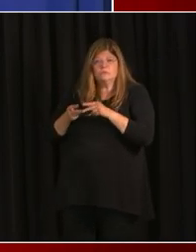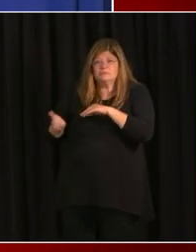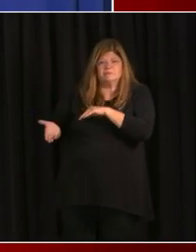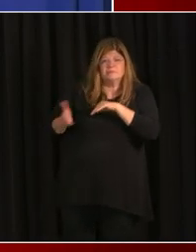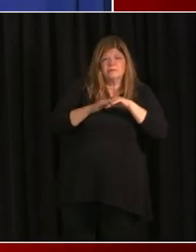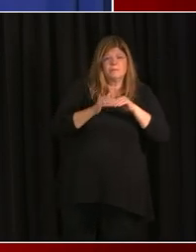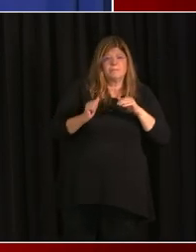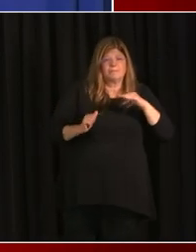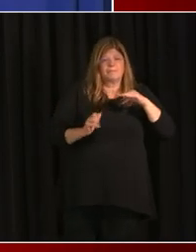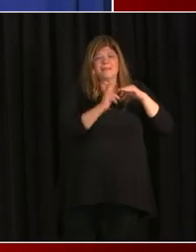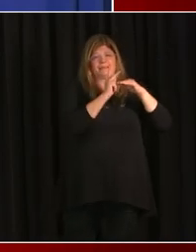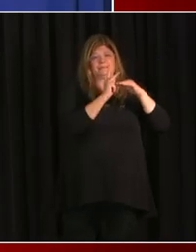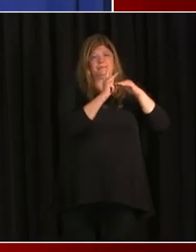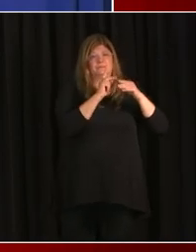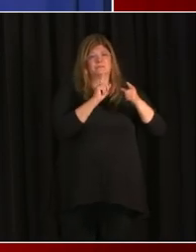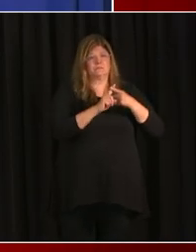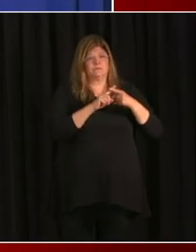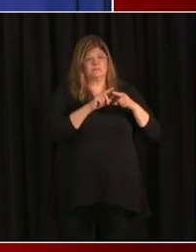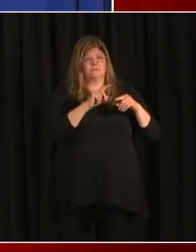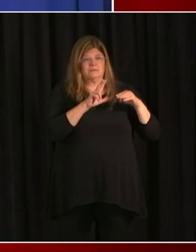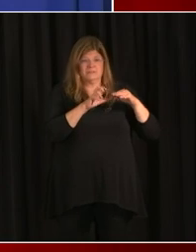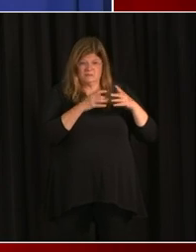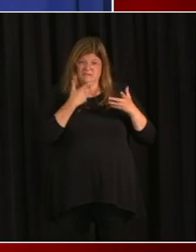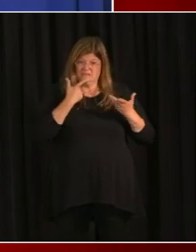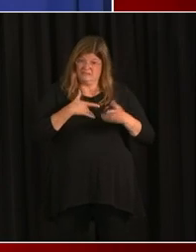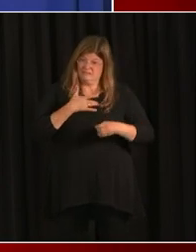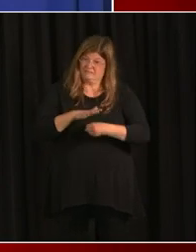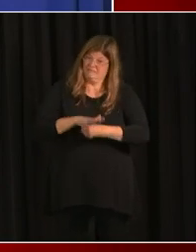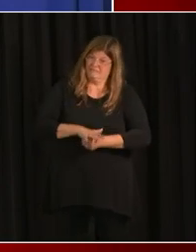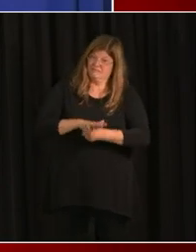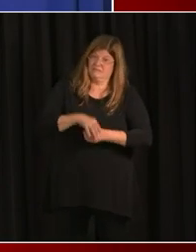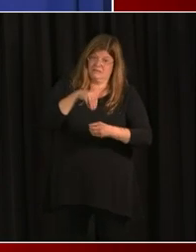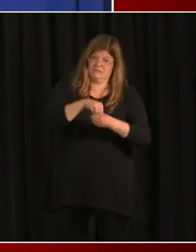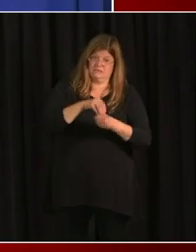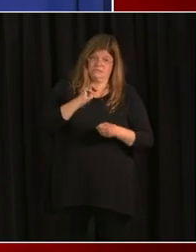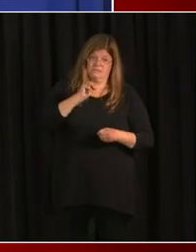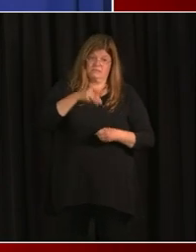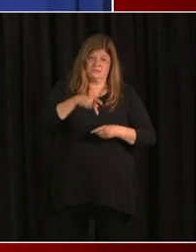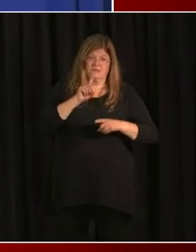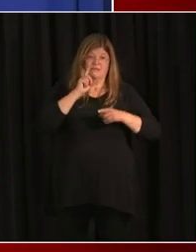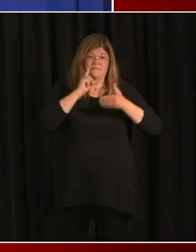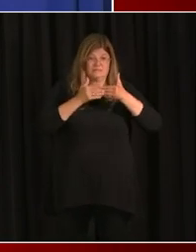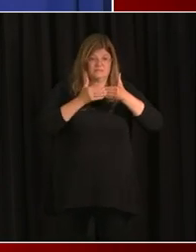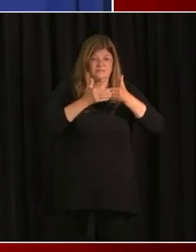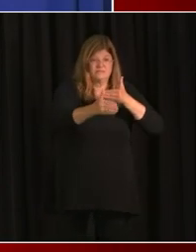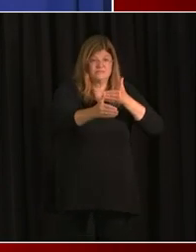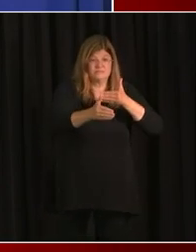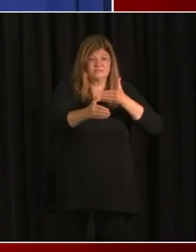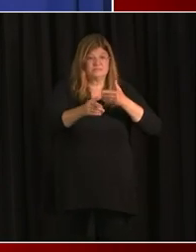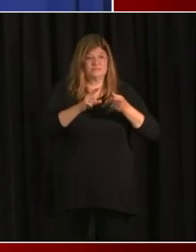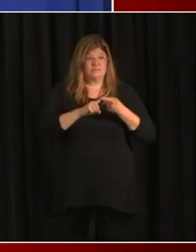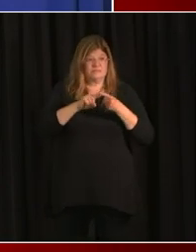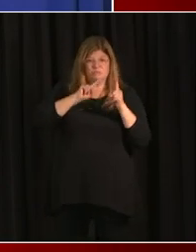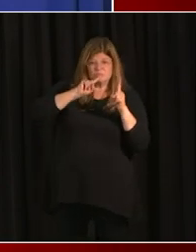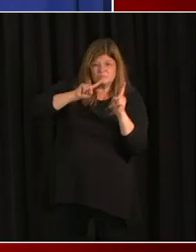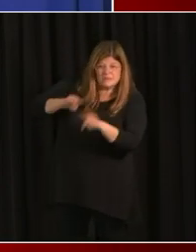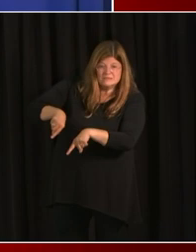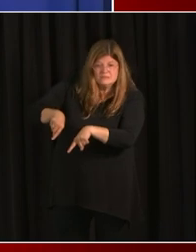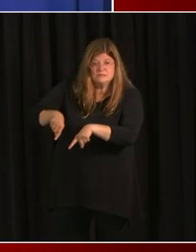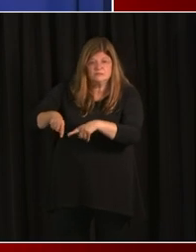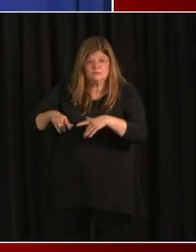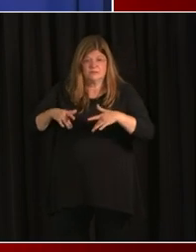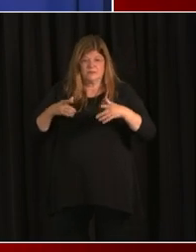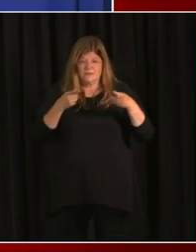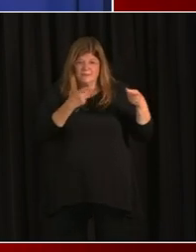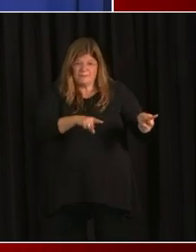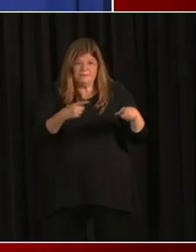remains is a pressure in the Metropolitan Police Department for the rest of that personnel to respond to events across